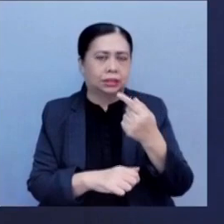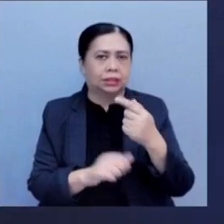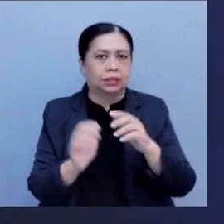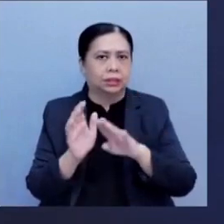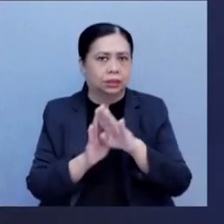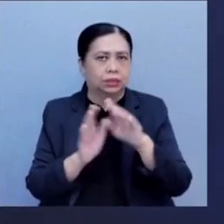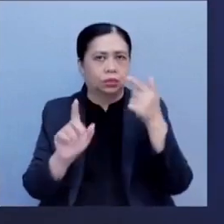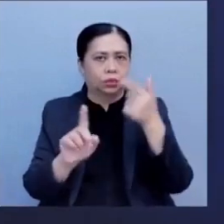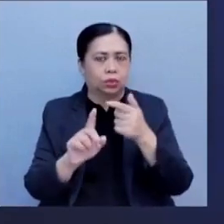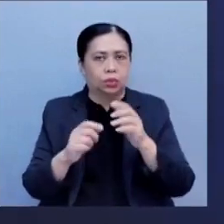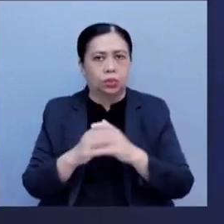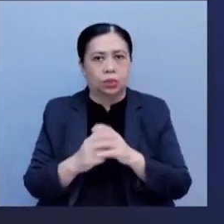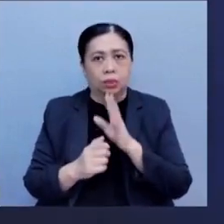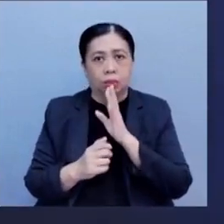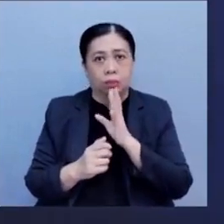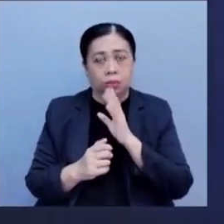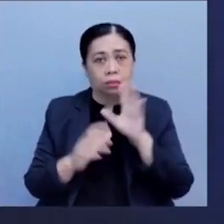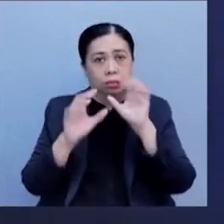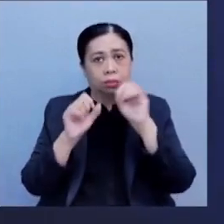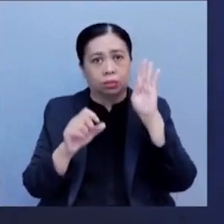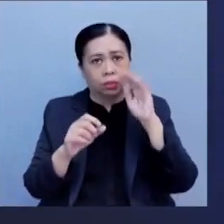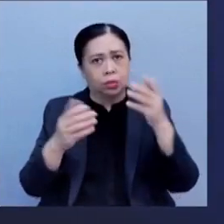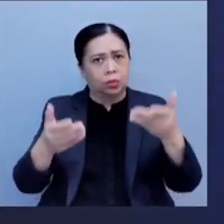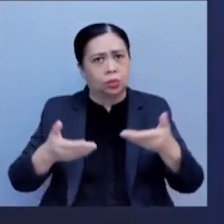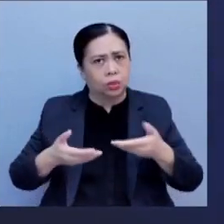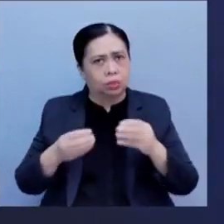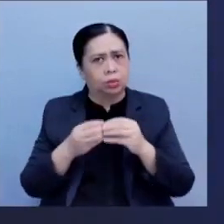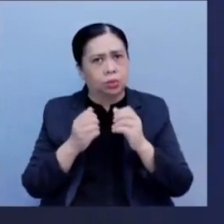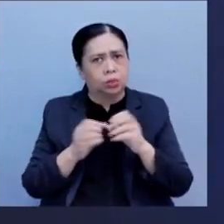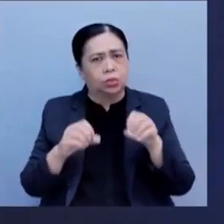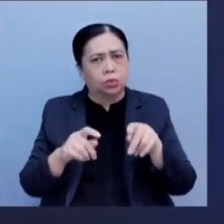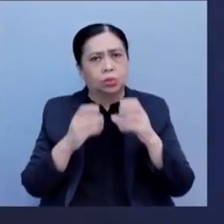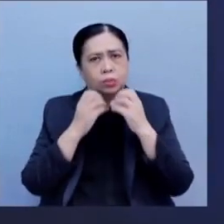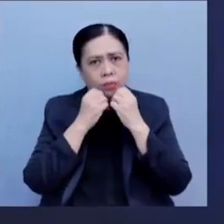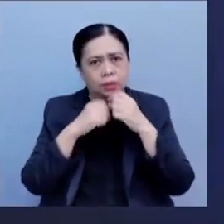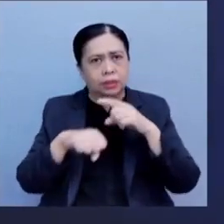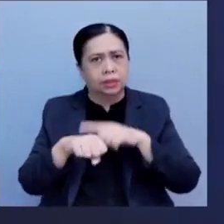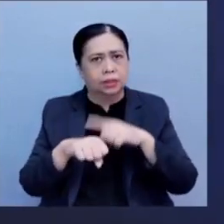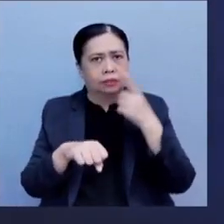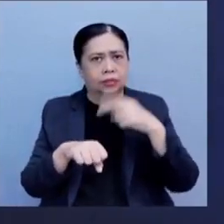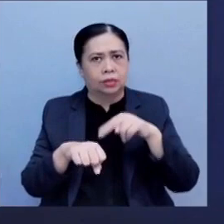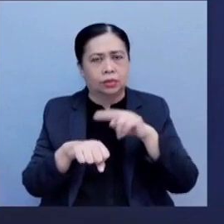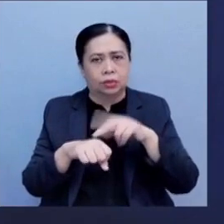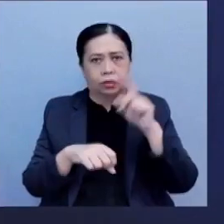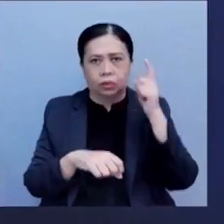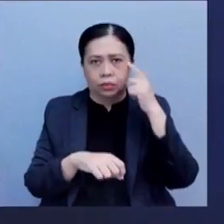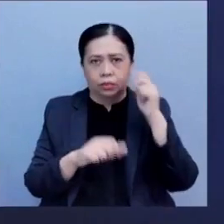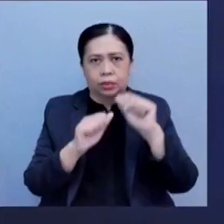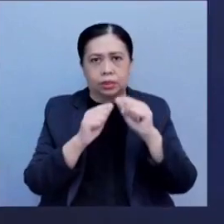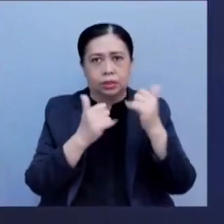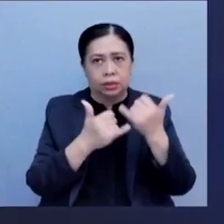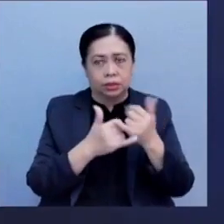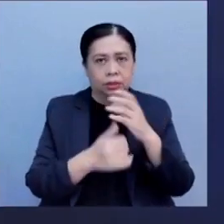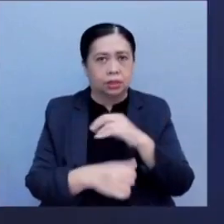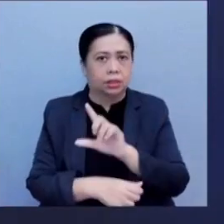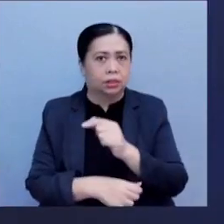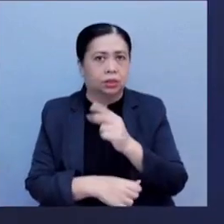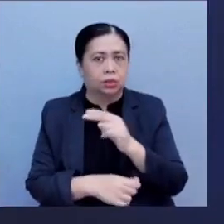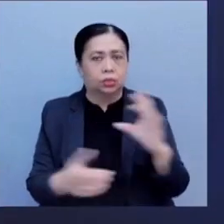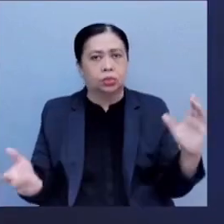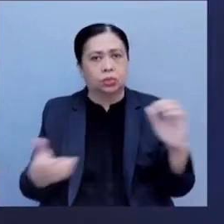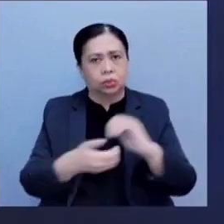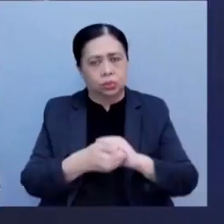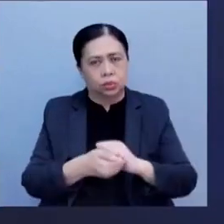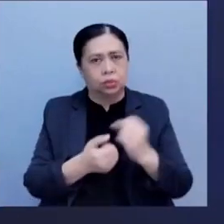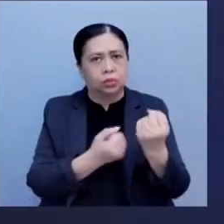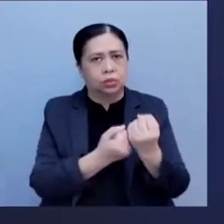In his speech, the president welcomed the event as the most opportune time for the national government agencies and the LGUs to come together with the support